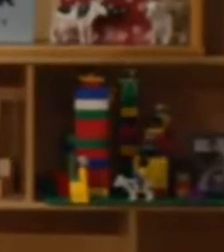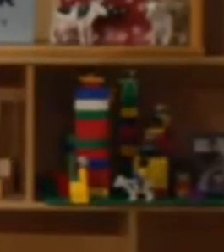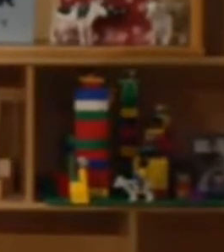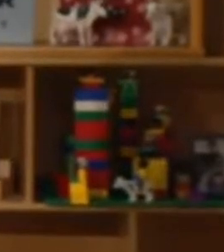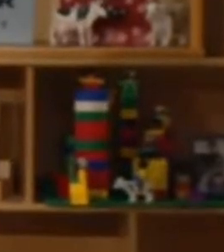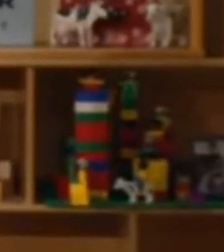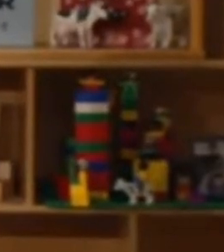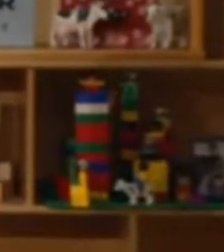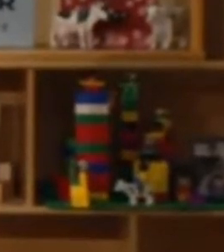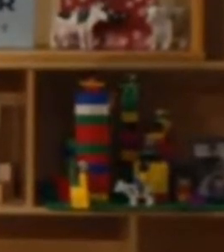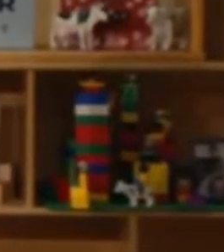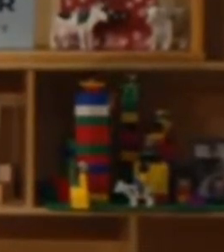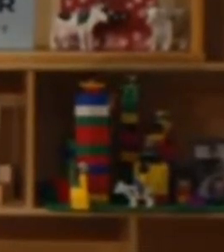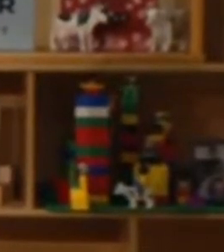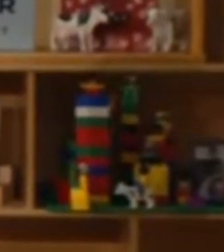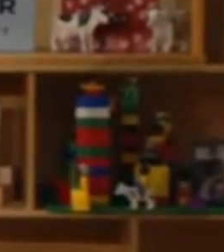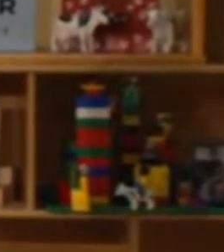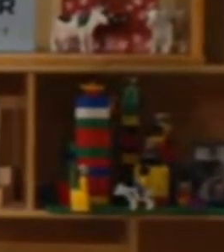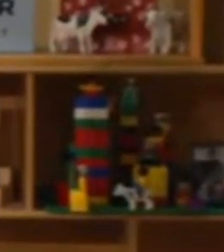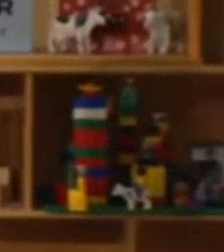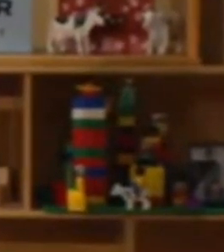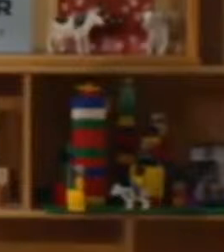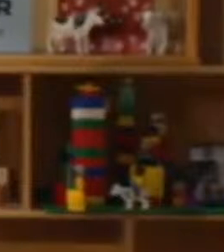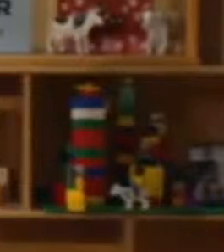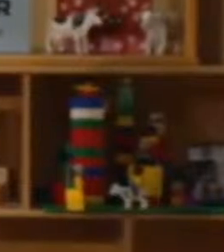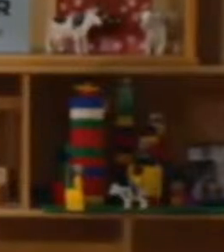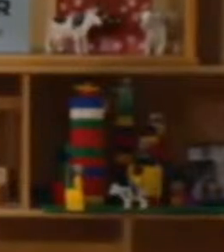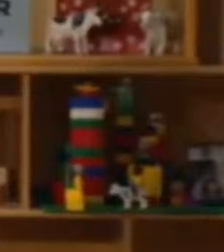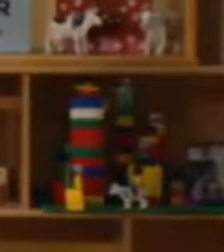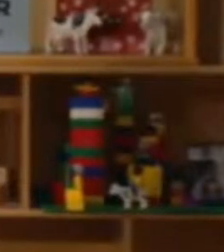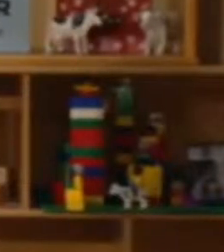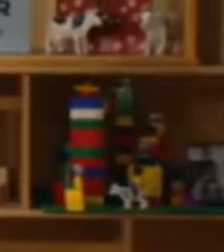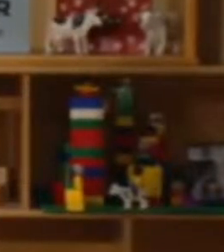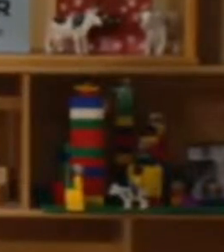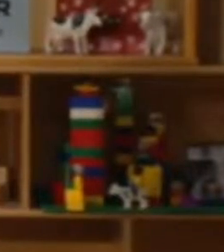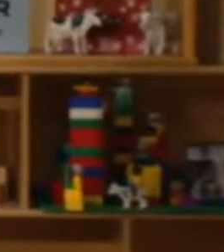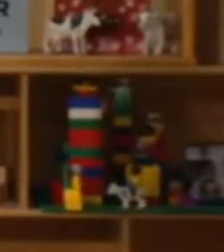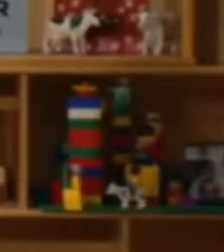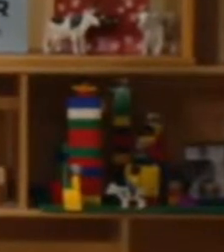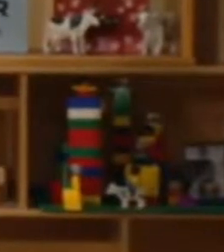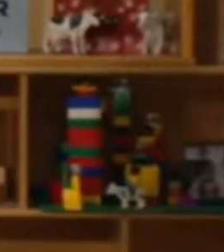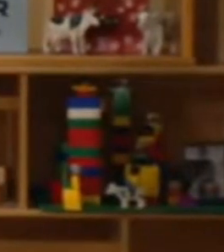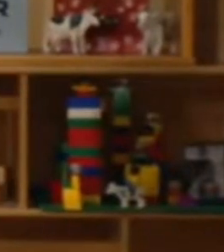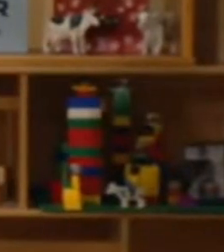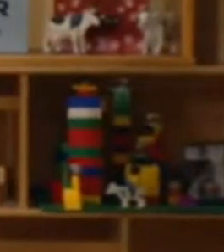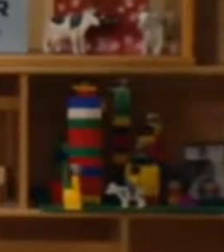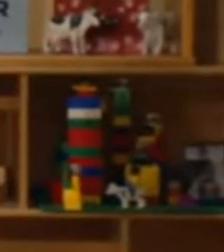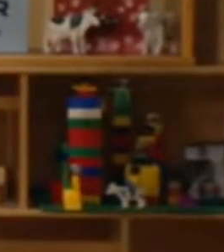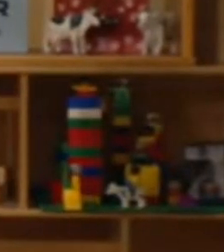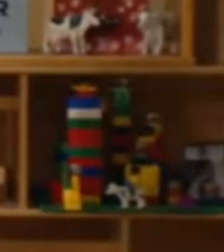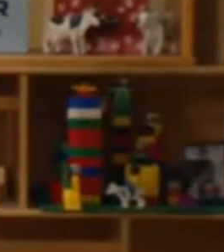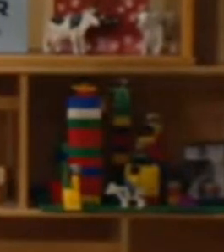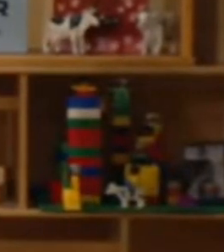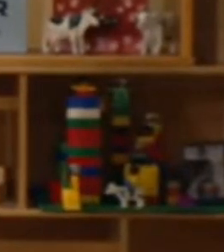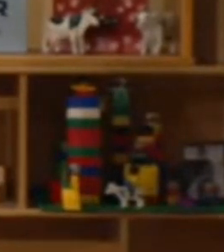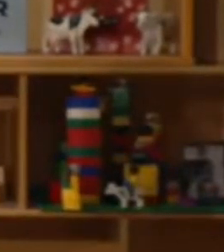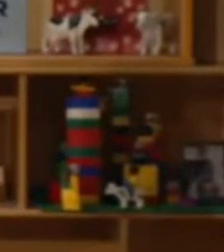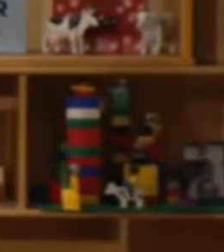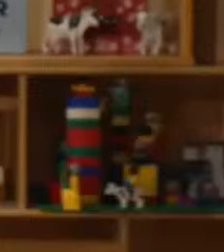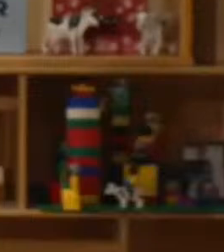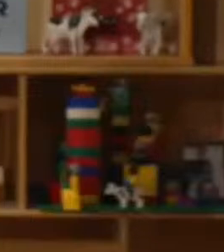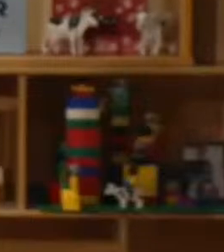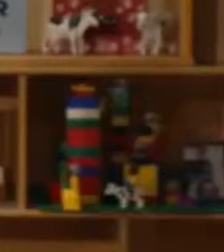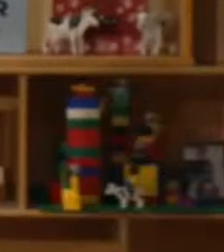Come to have to listen to another politician speak. But I am really, and I mean this without